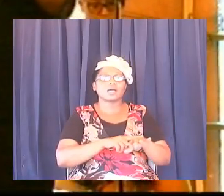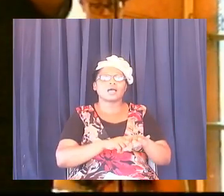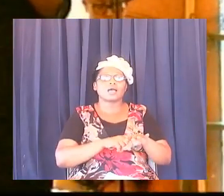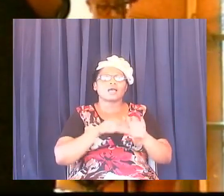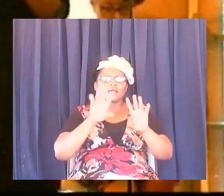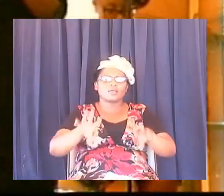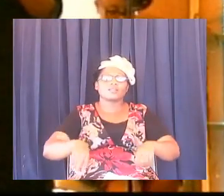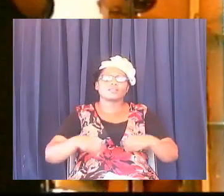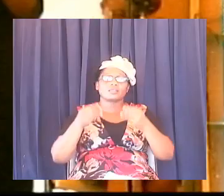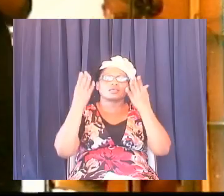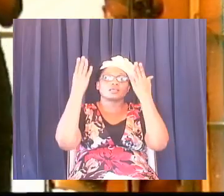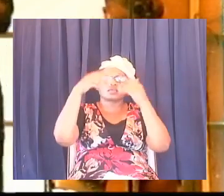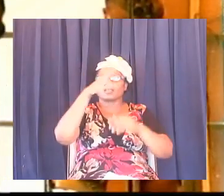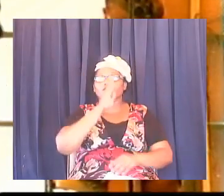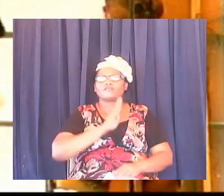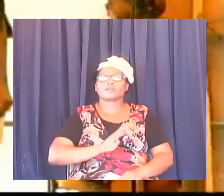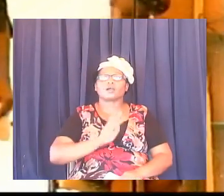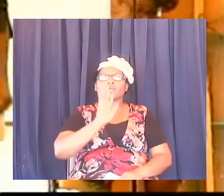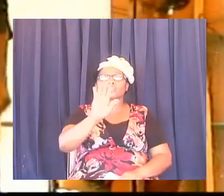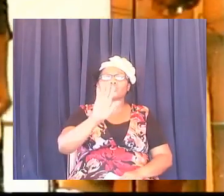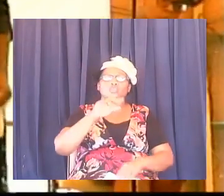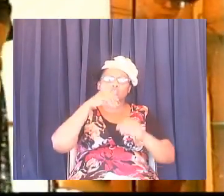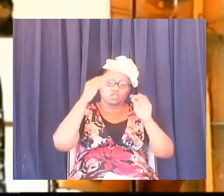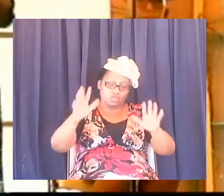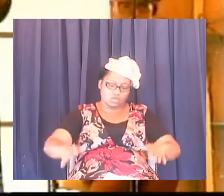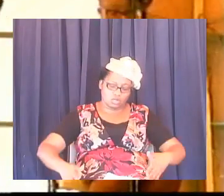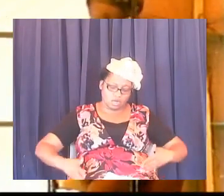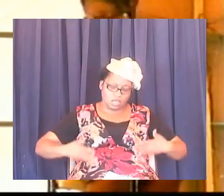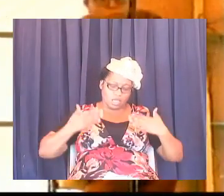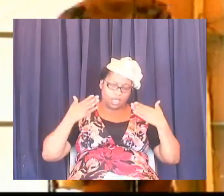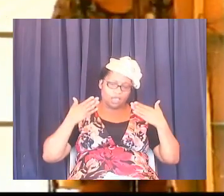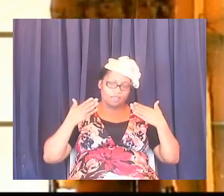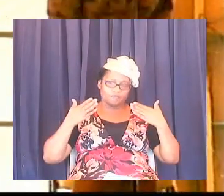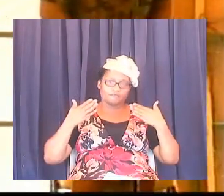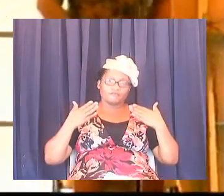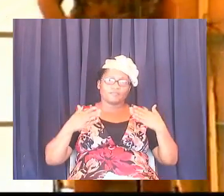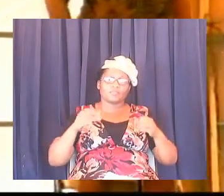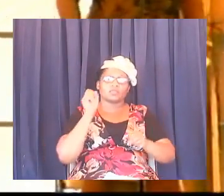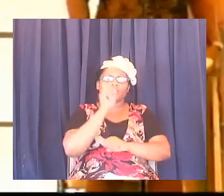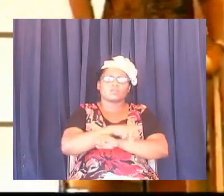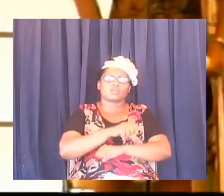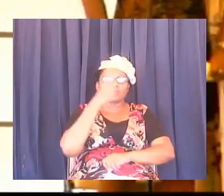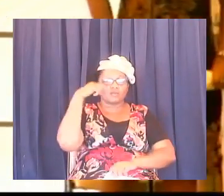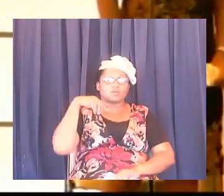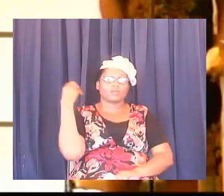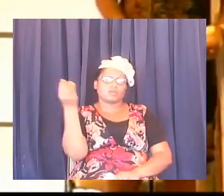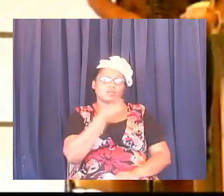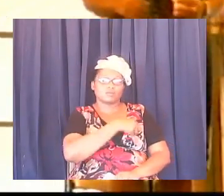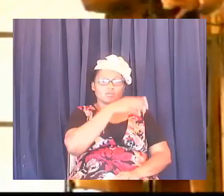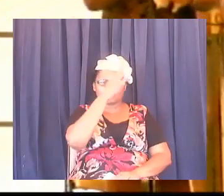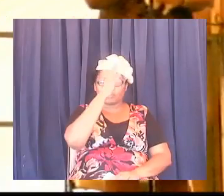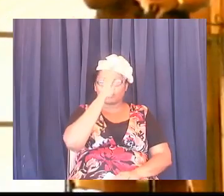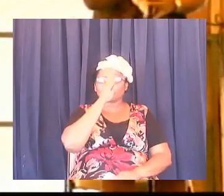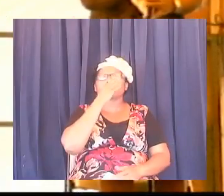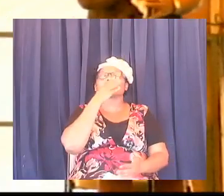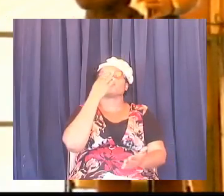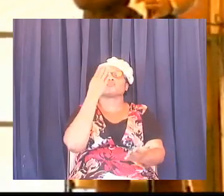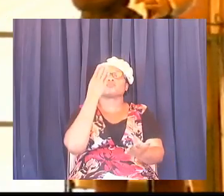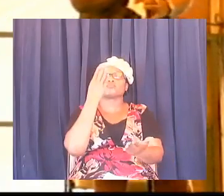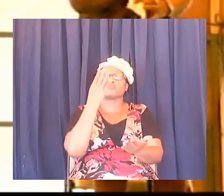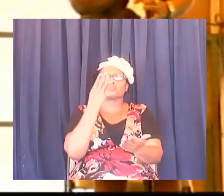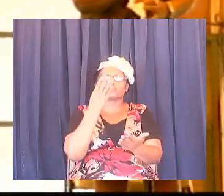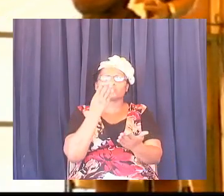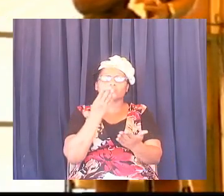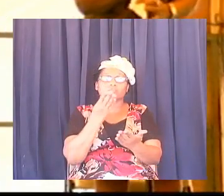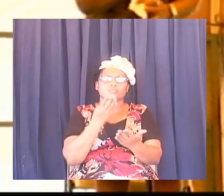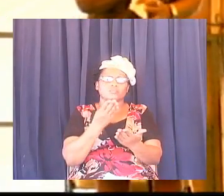Hallelujah, he Jesus. He is working for our good. Thank you, Jesus. He is working